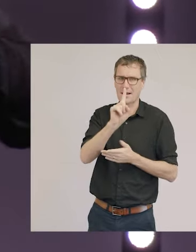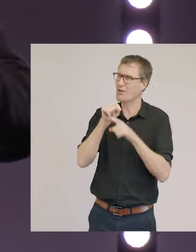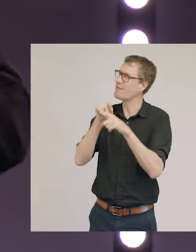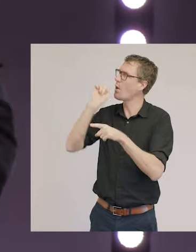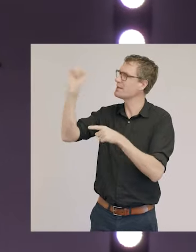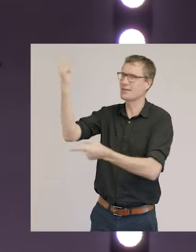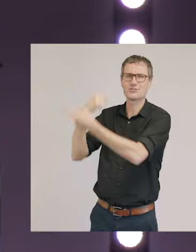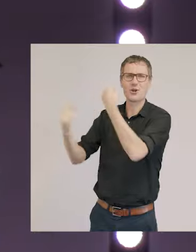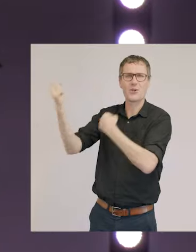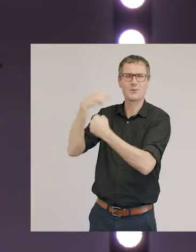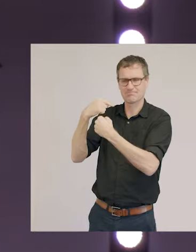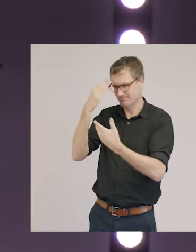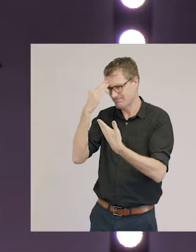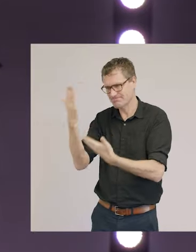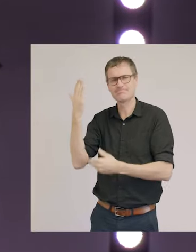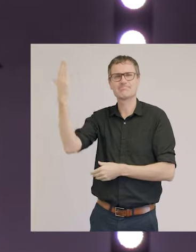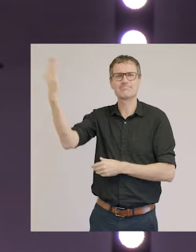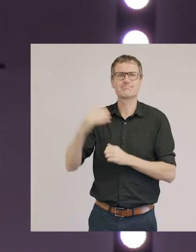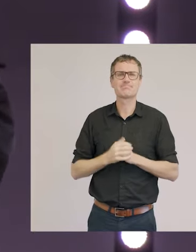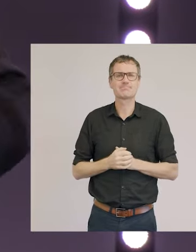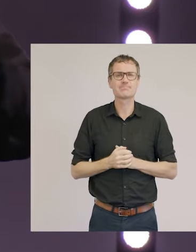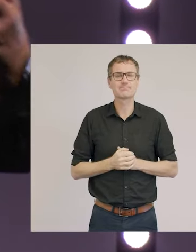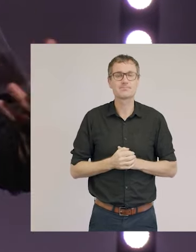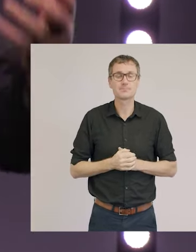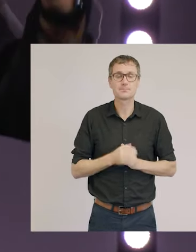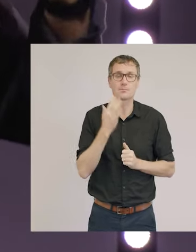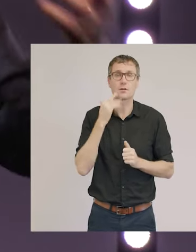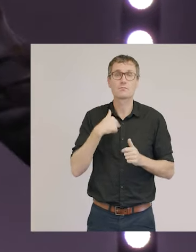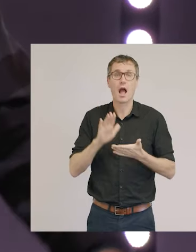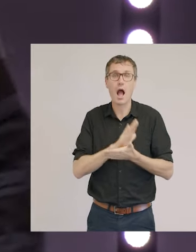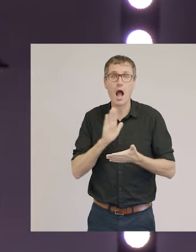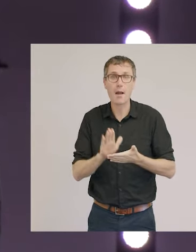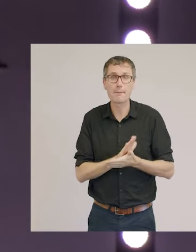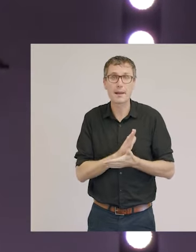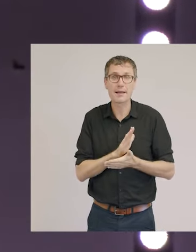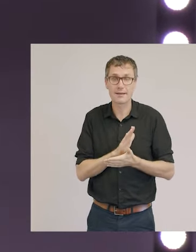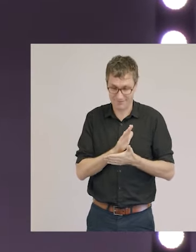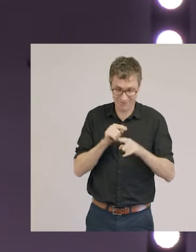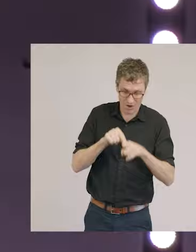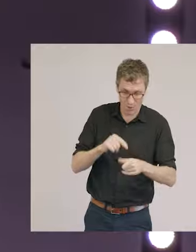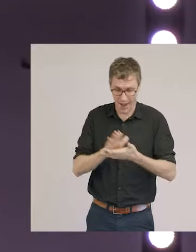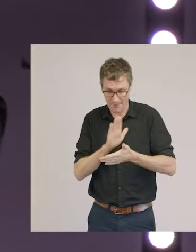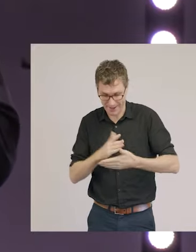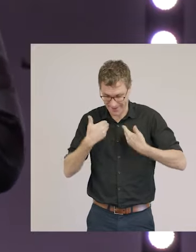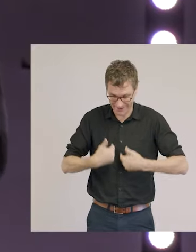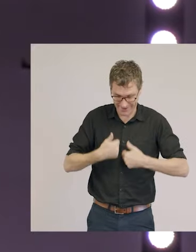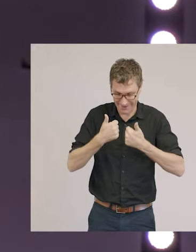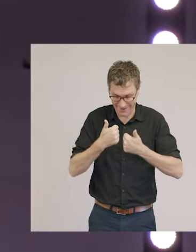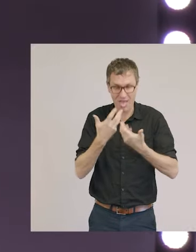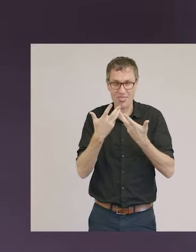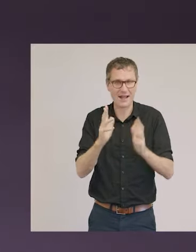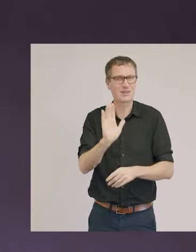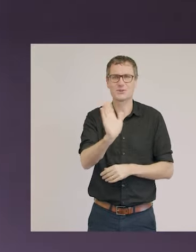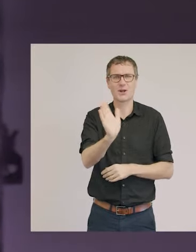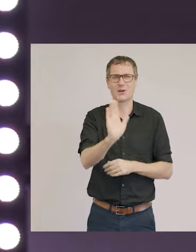I'm doing what God tells me to do. So happiness can be incredibly deceptive. We mustn't go on the